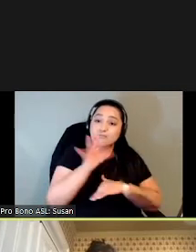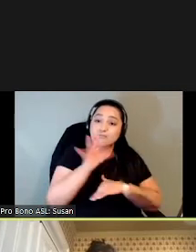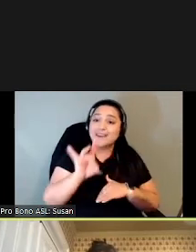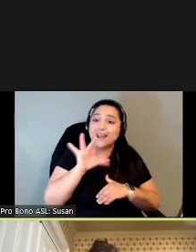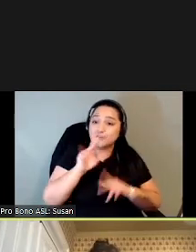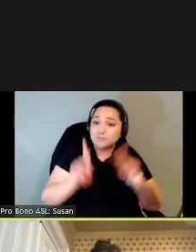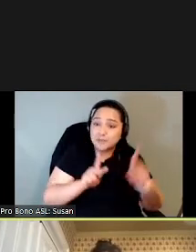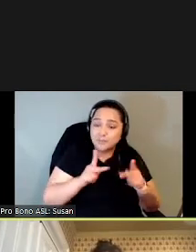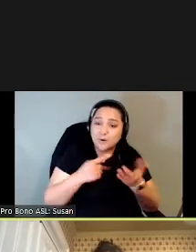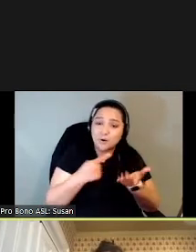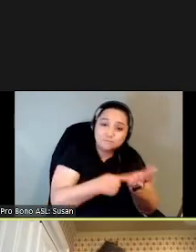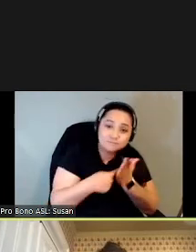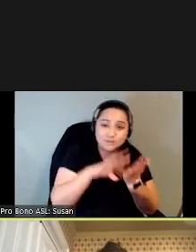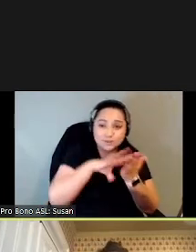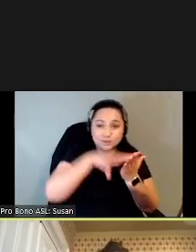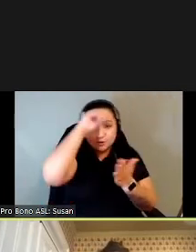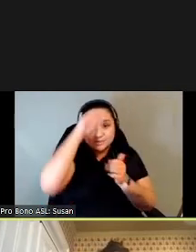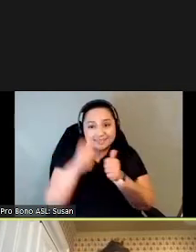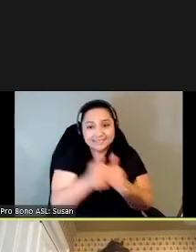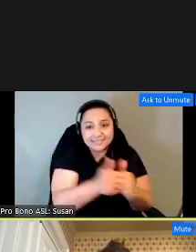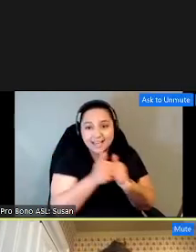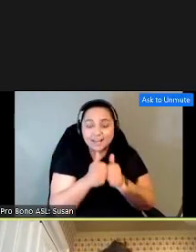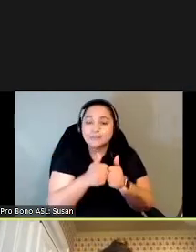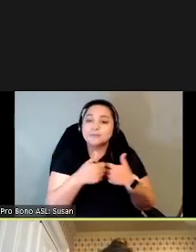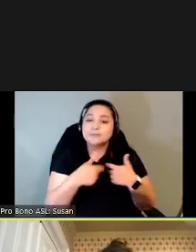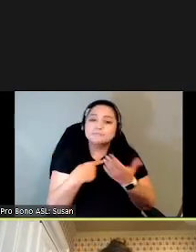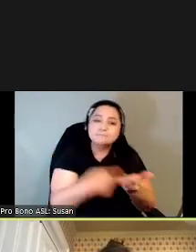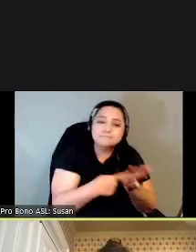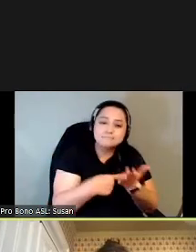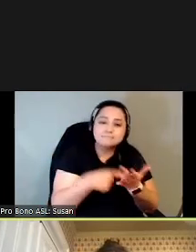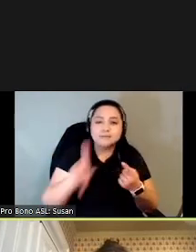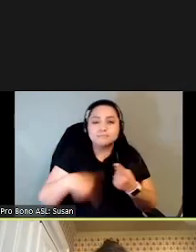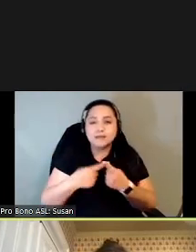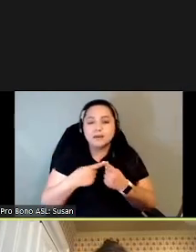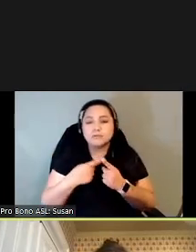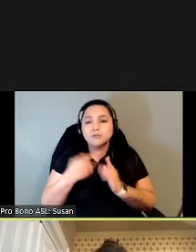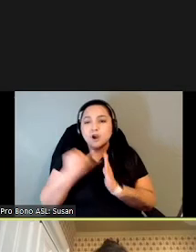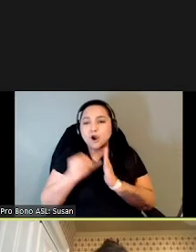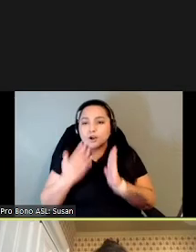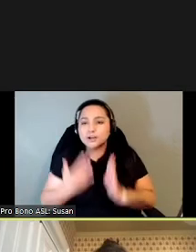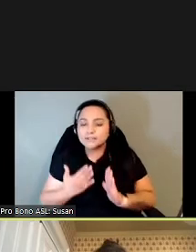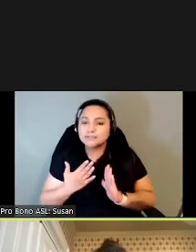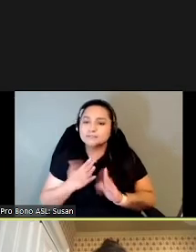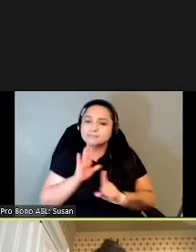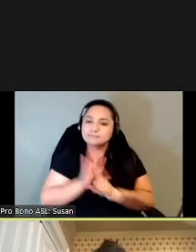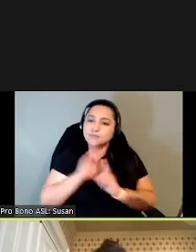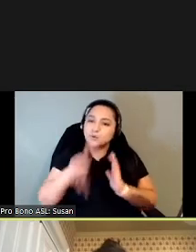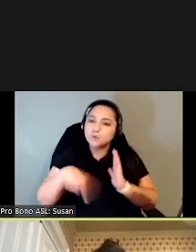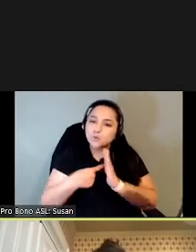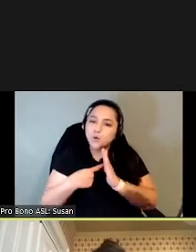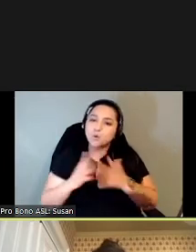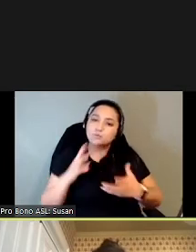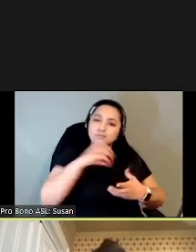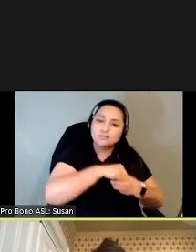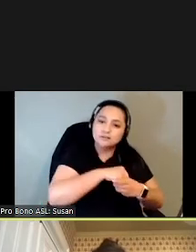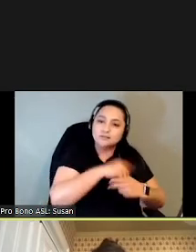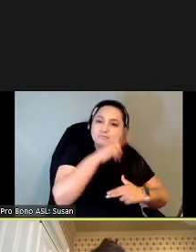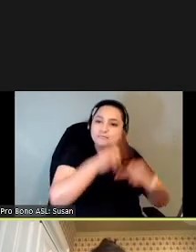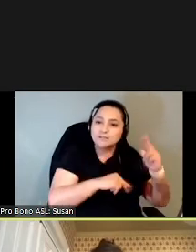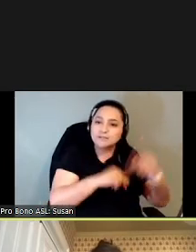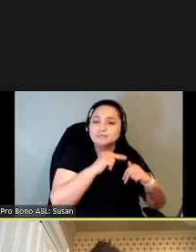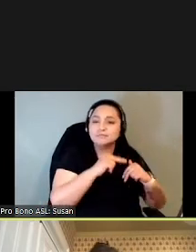spanned conversations about the role of the artist in movement building within the solidarity